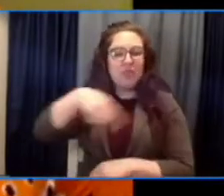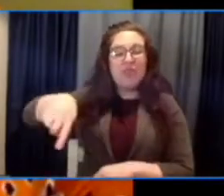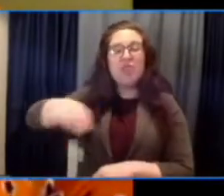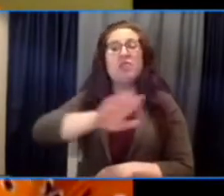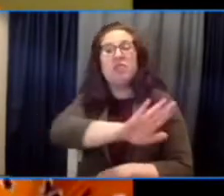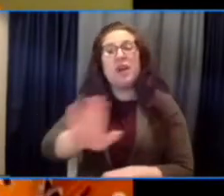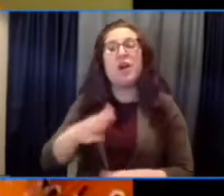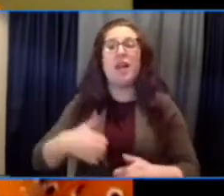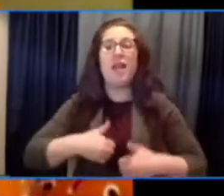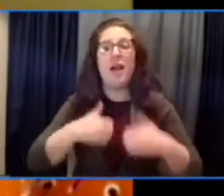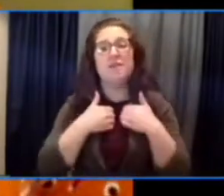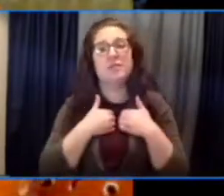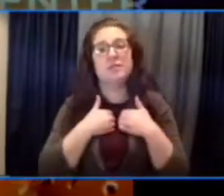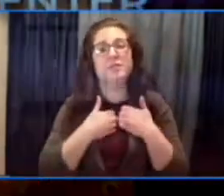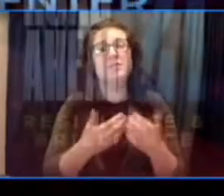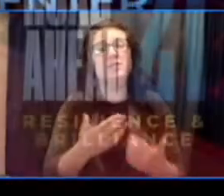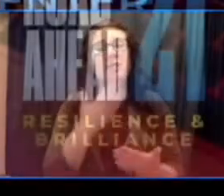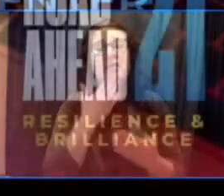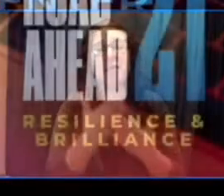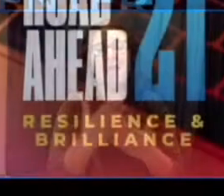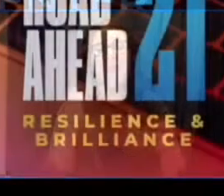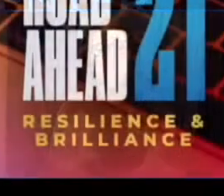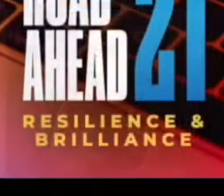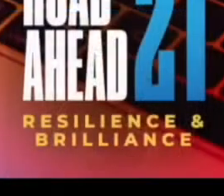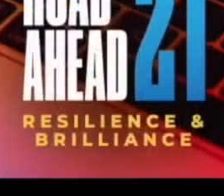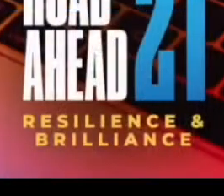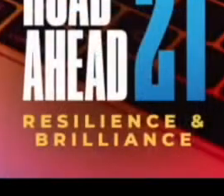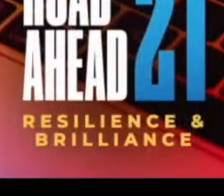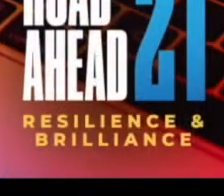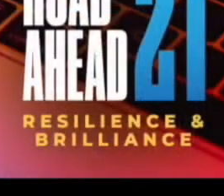you all so much.